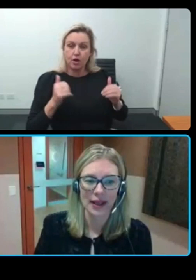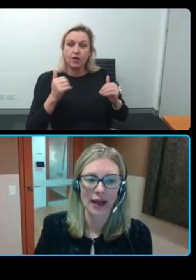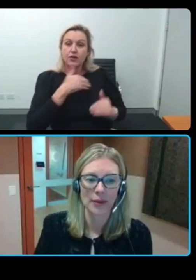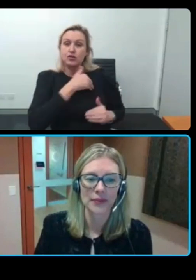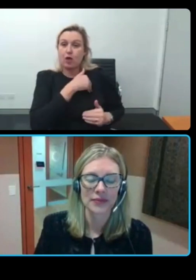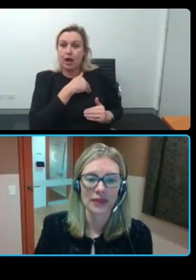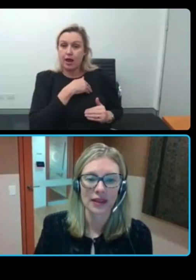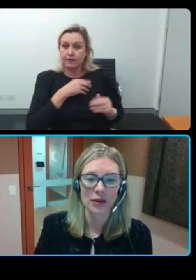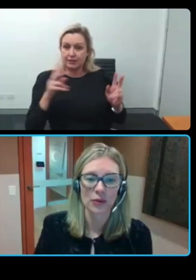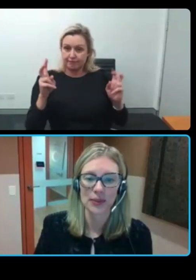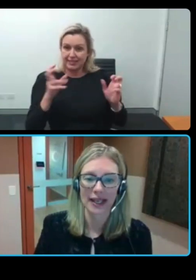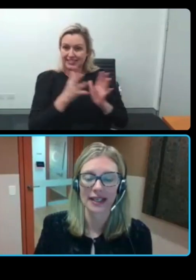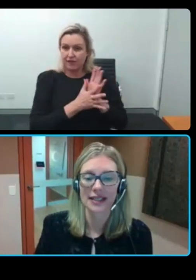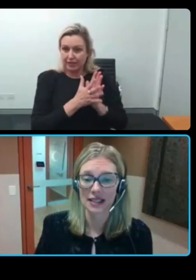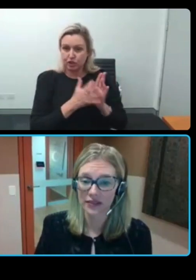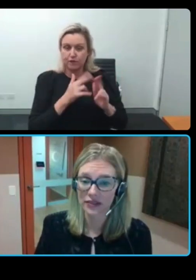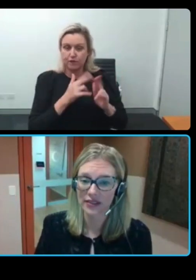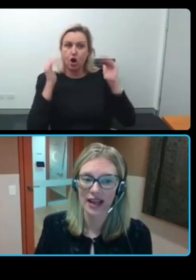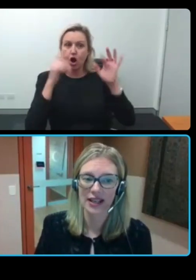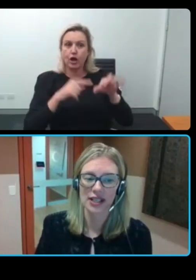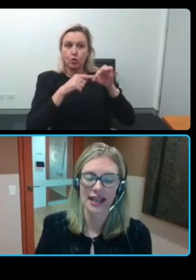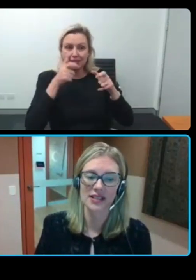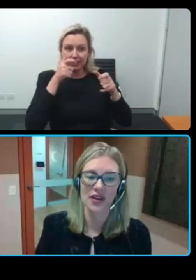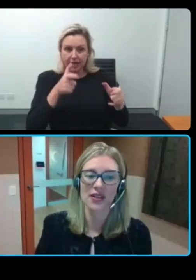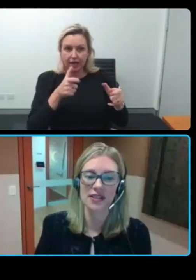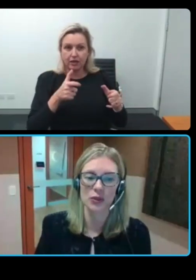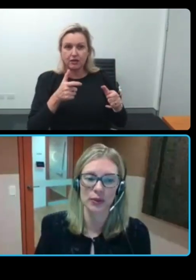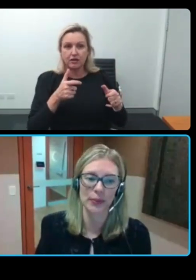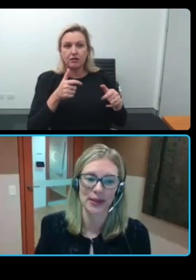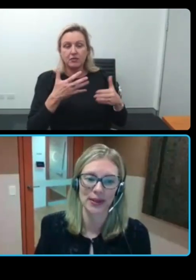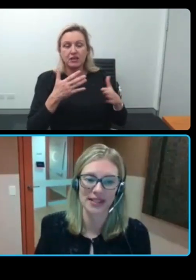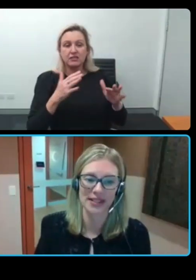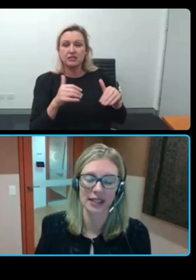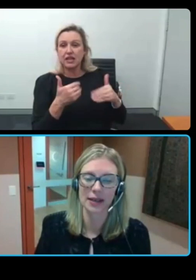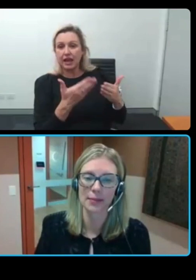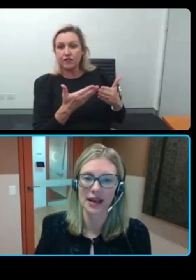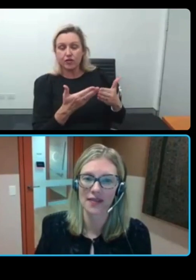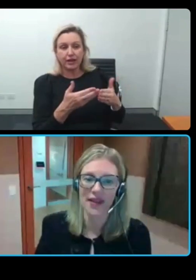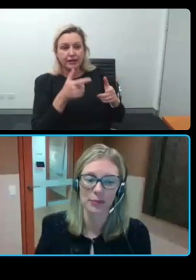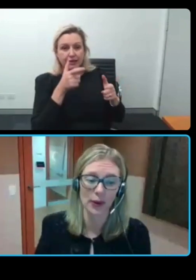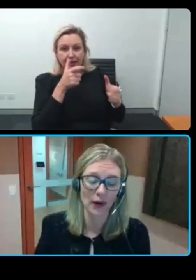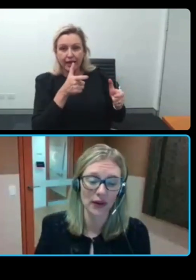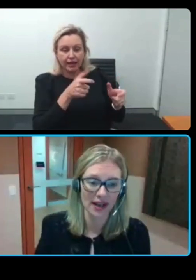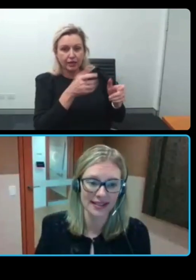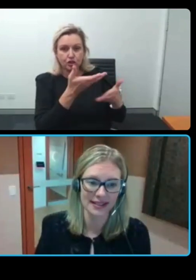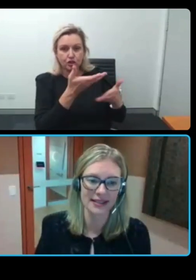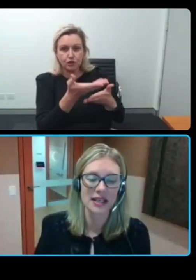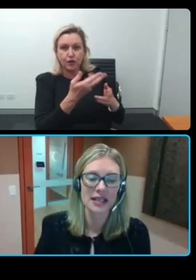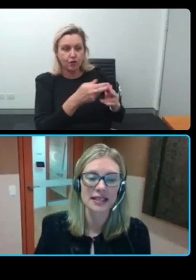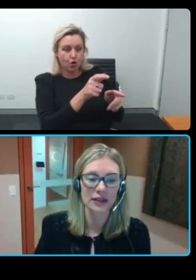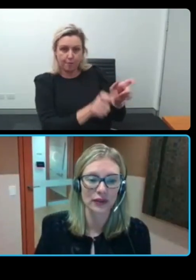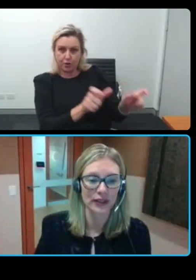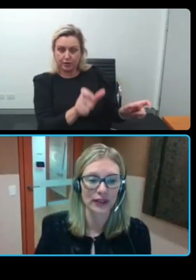care would be the delivery of aged care services to a person in a manner that